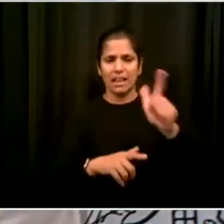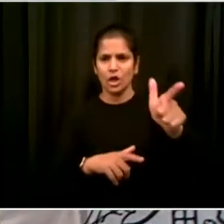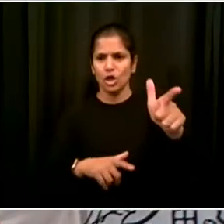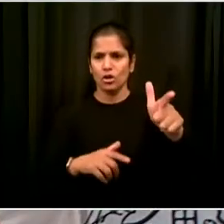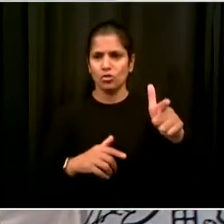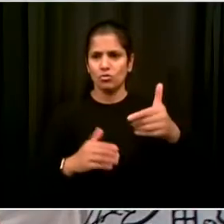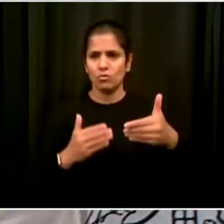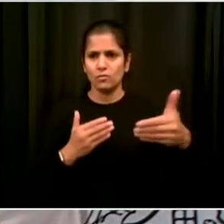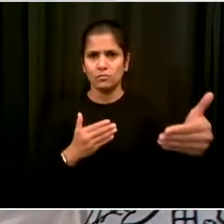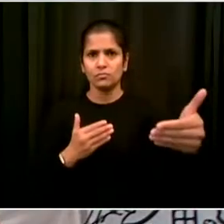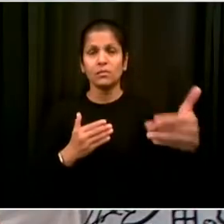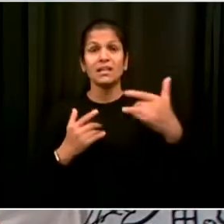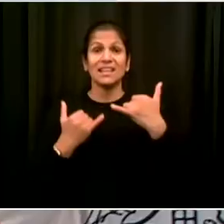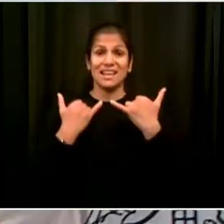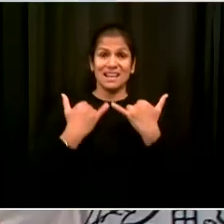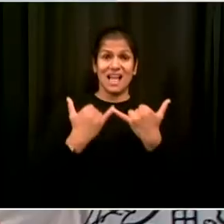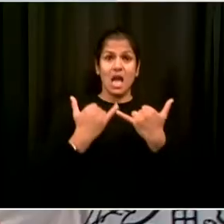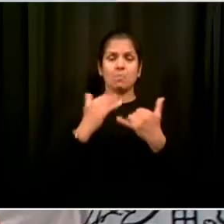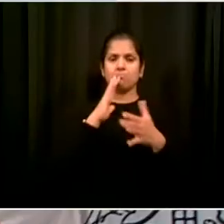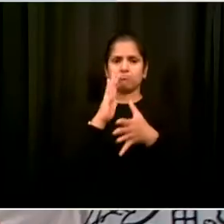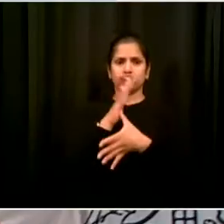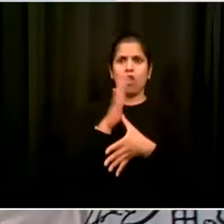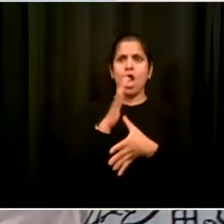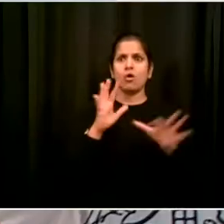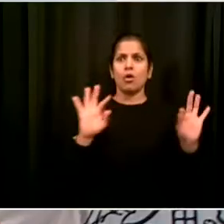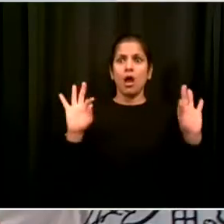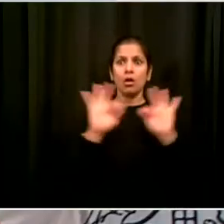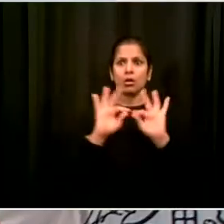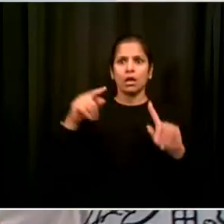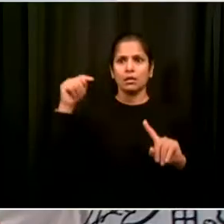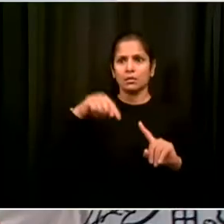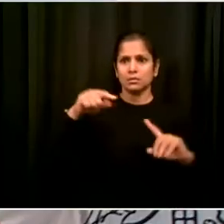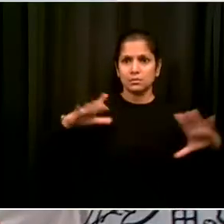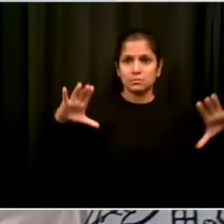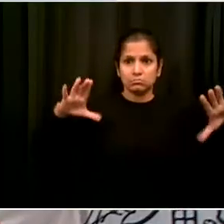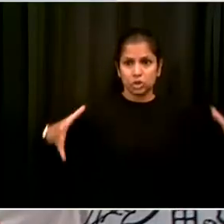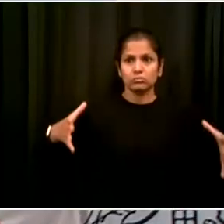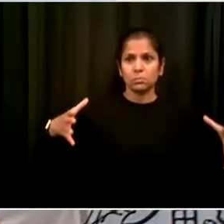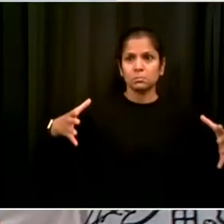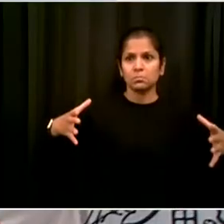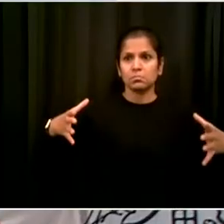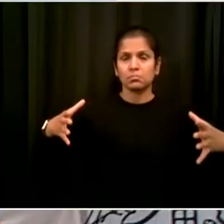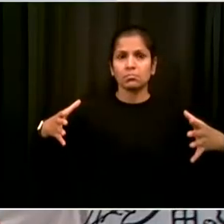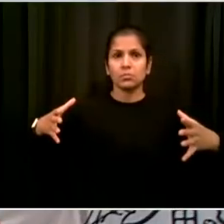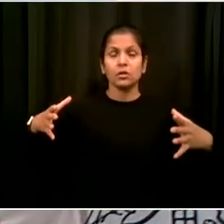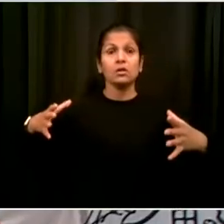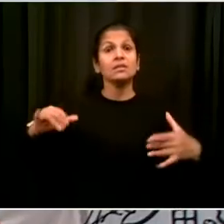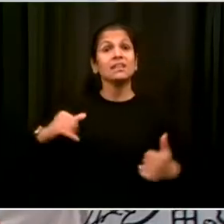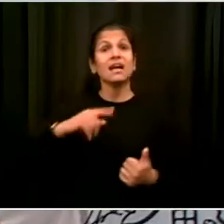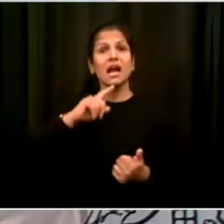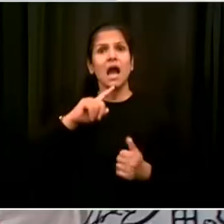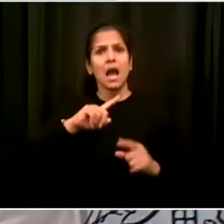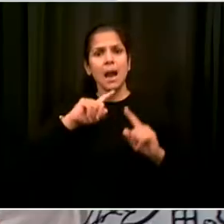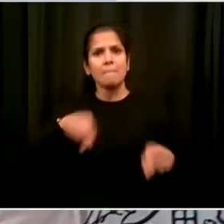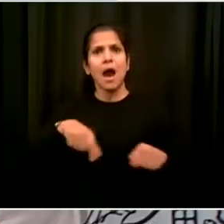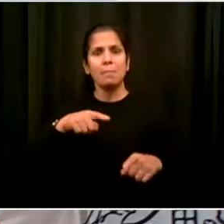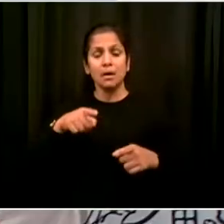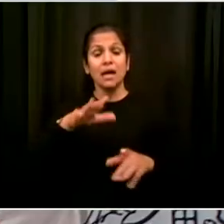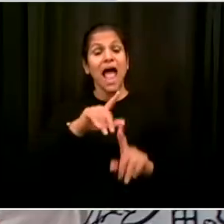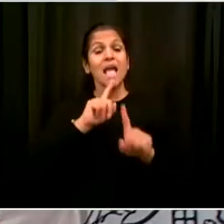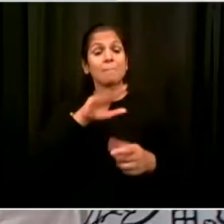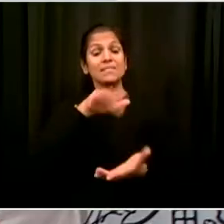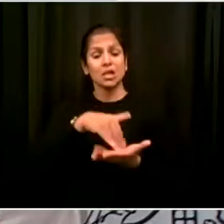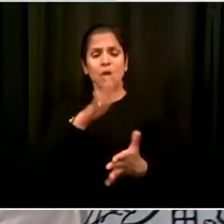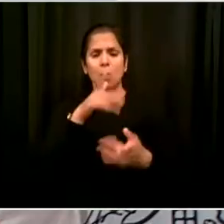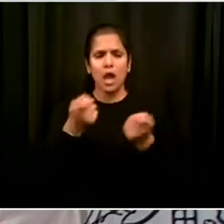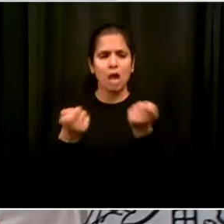those priorities and building them out. And as I said, we're going to be giving you very, very regular updates on how each piece is going to go. But the schools are certainly farther